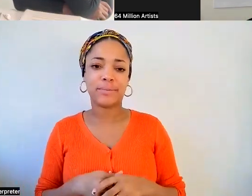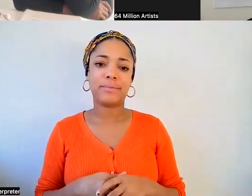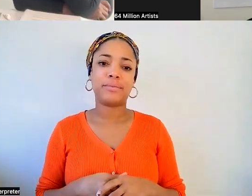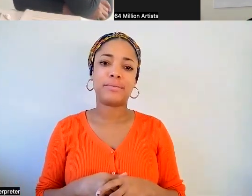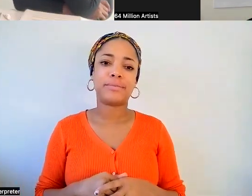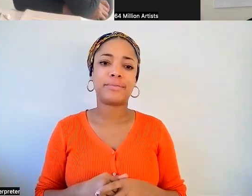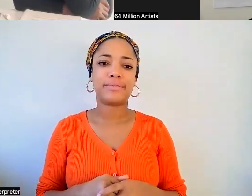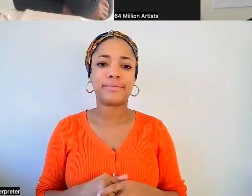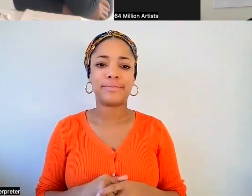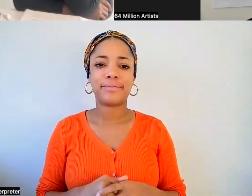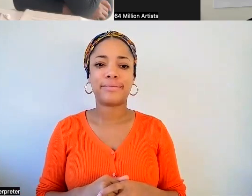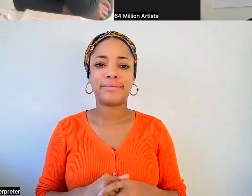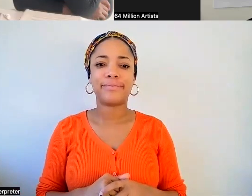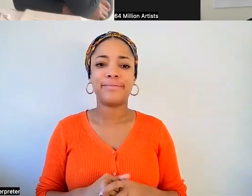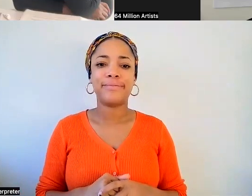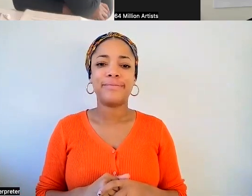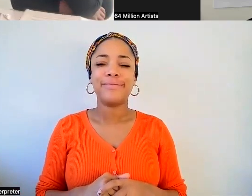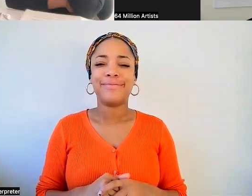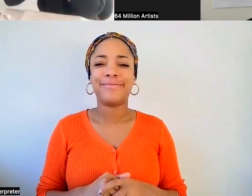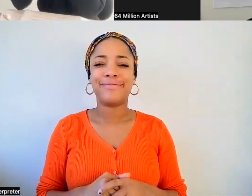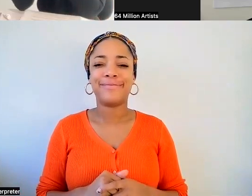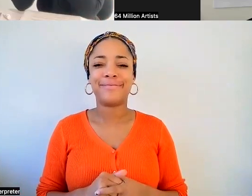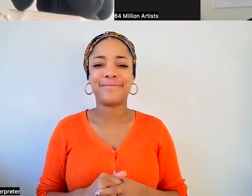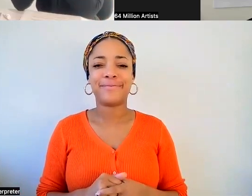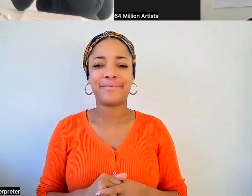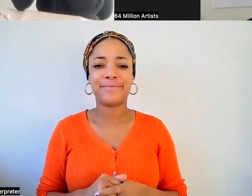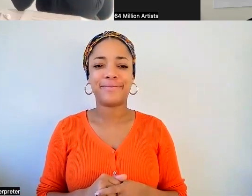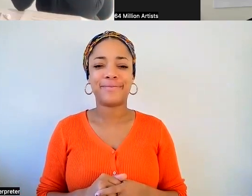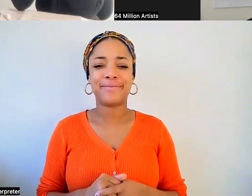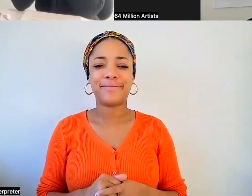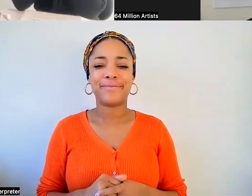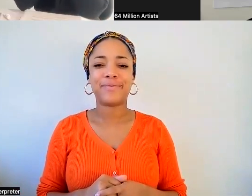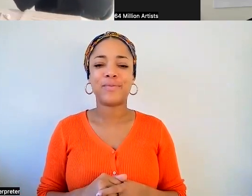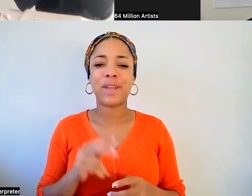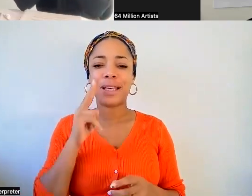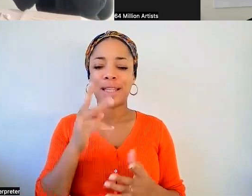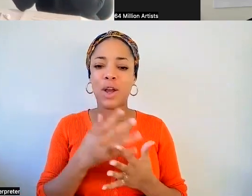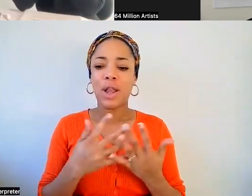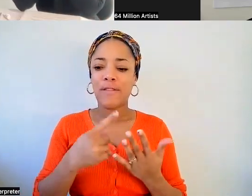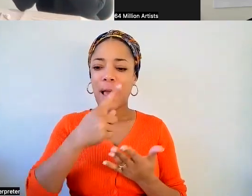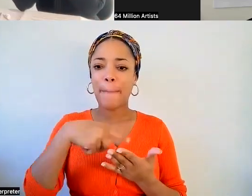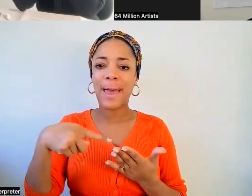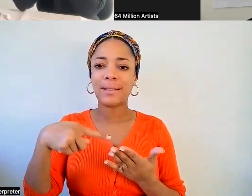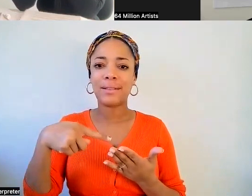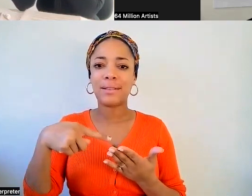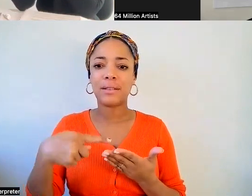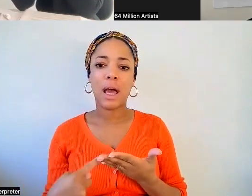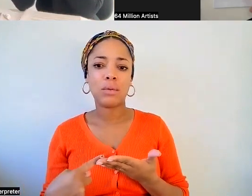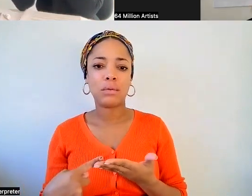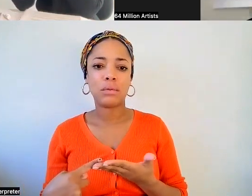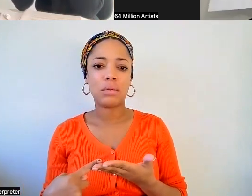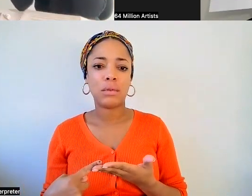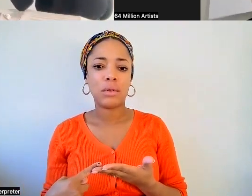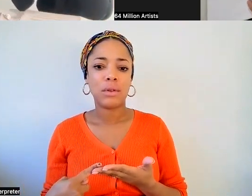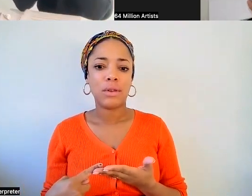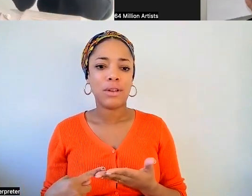Most poems rhyme. This one doesn't. No, that's not right, is it? I see a lot of pens down. And Michael did suggest